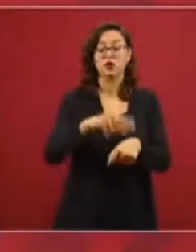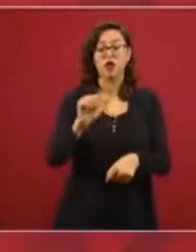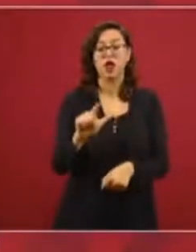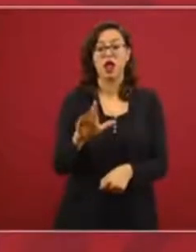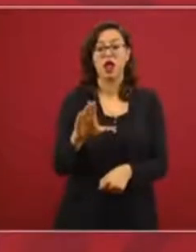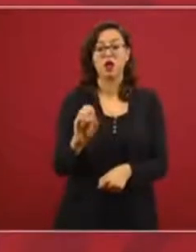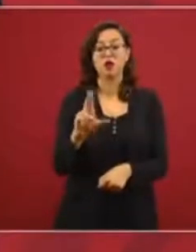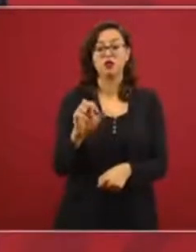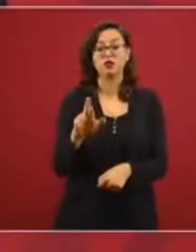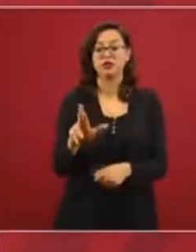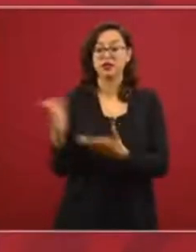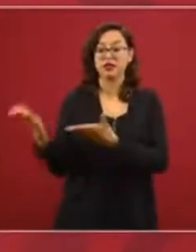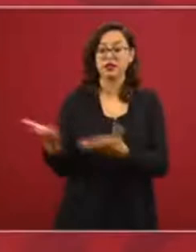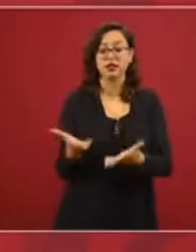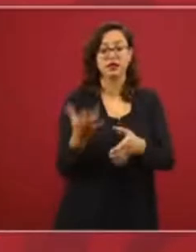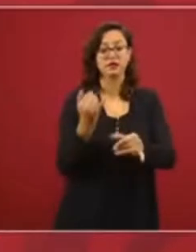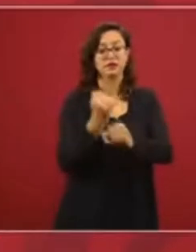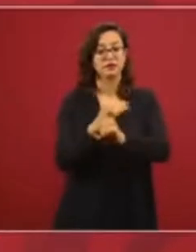Y